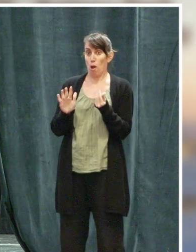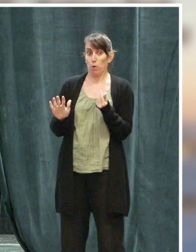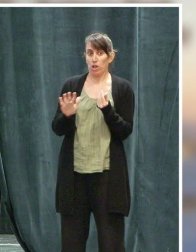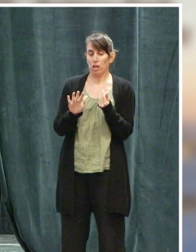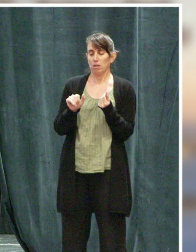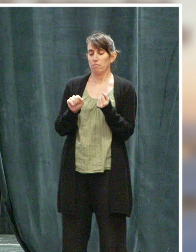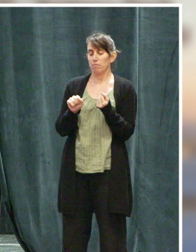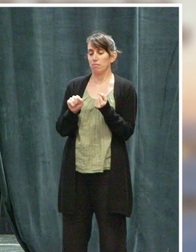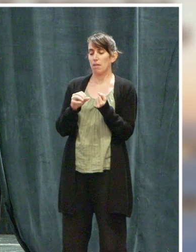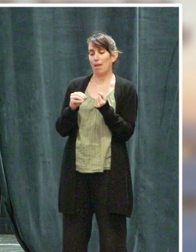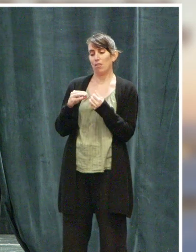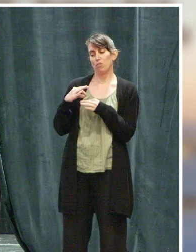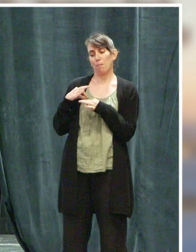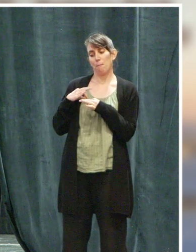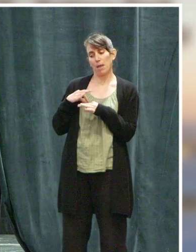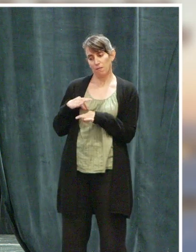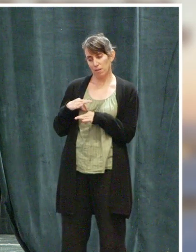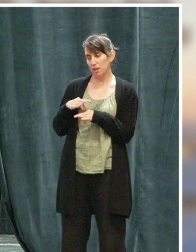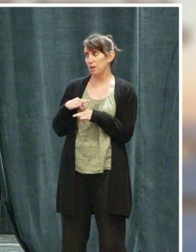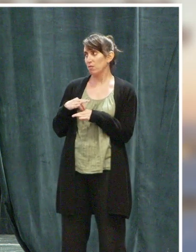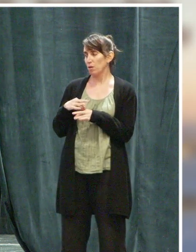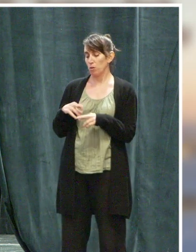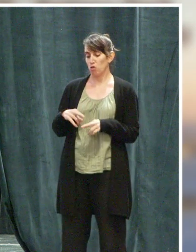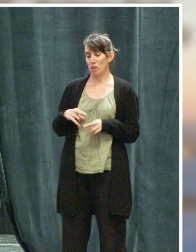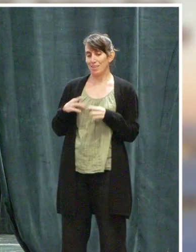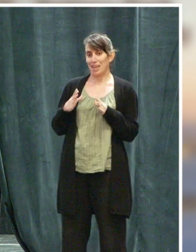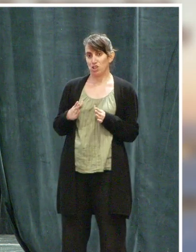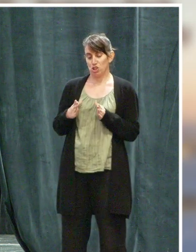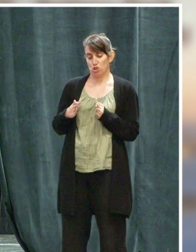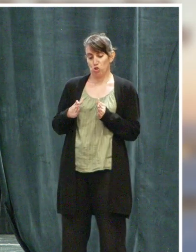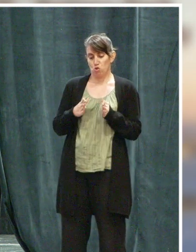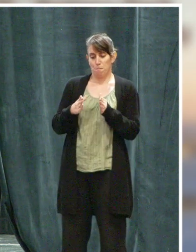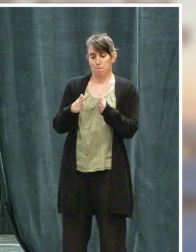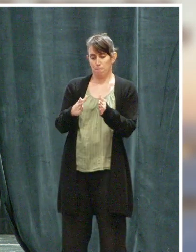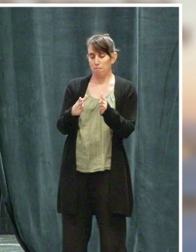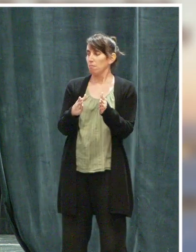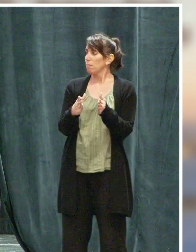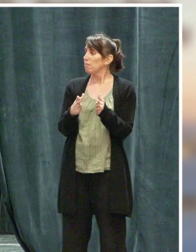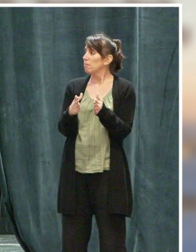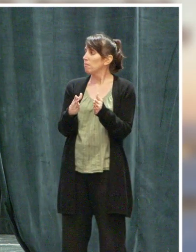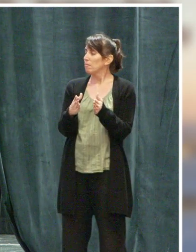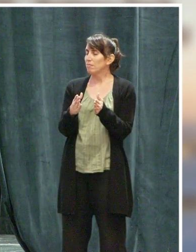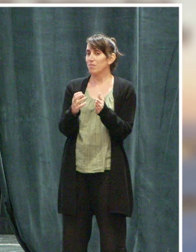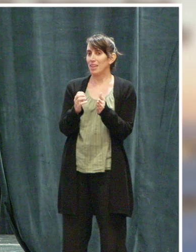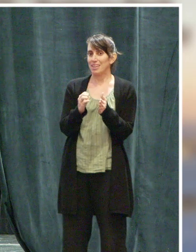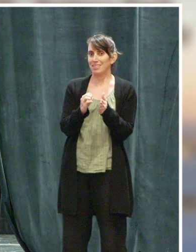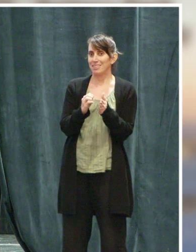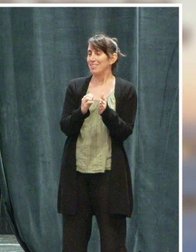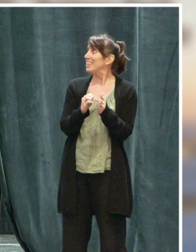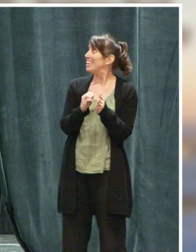benefit from the residential strip that's basically east of